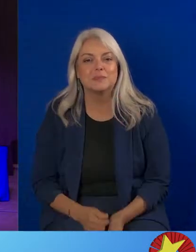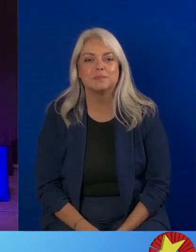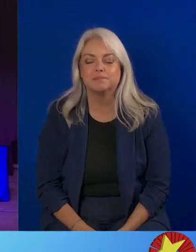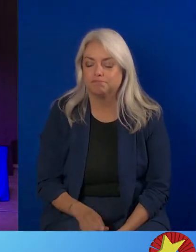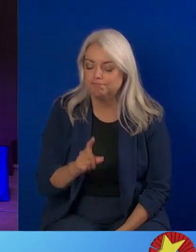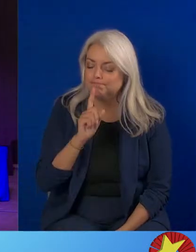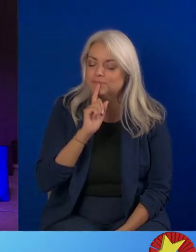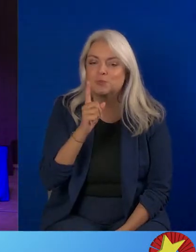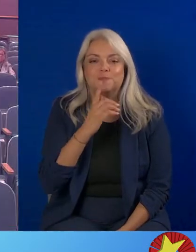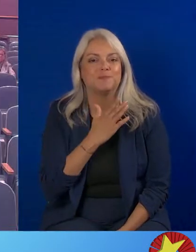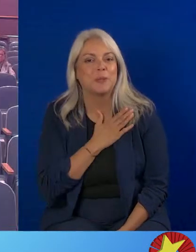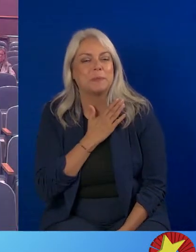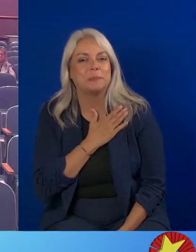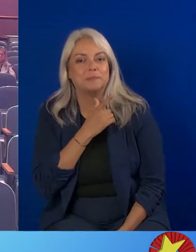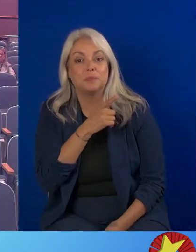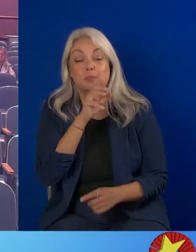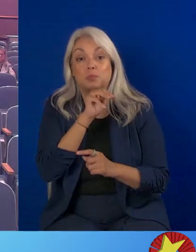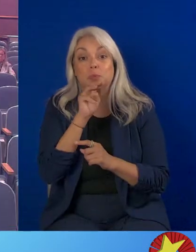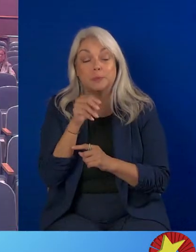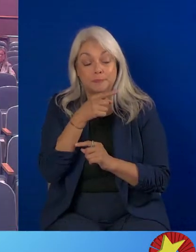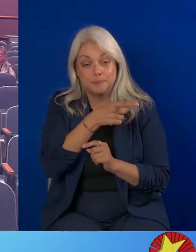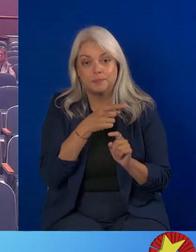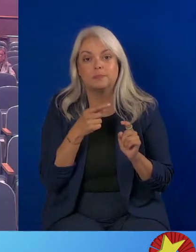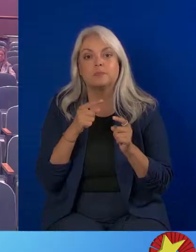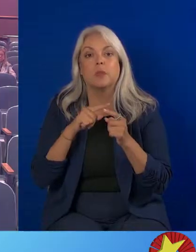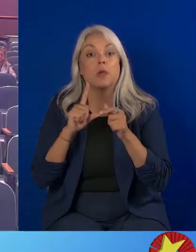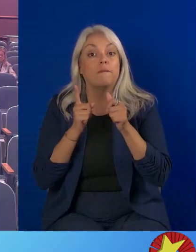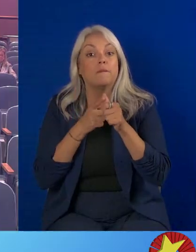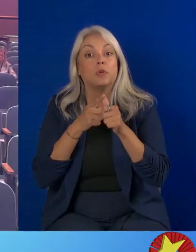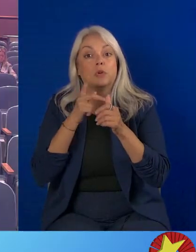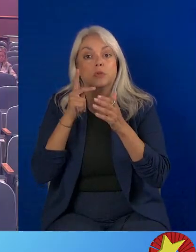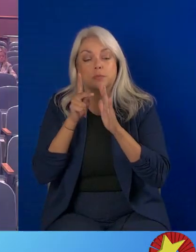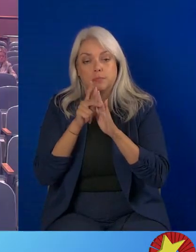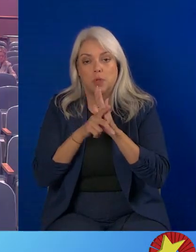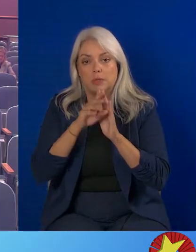to. So the first policy is policy